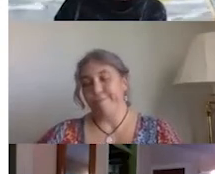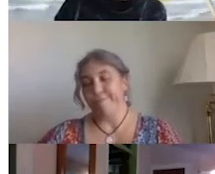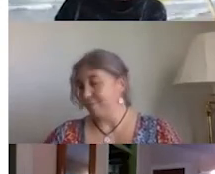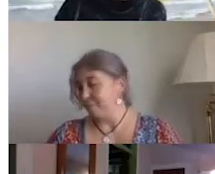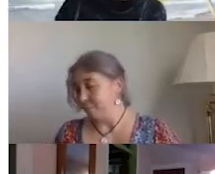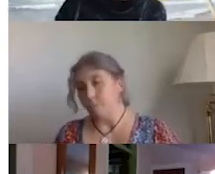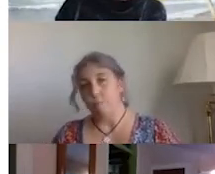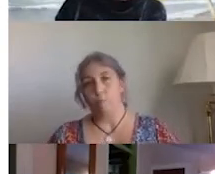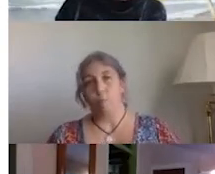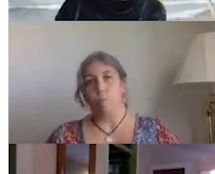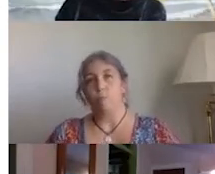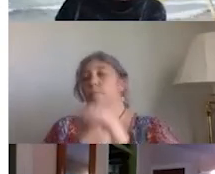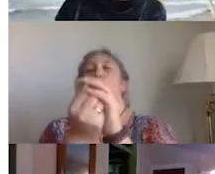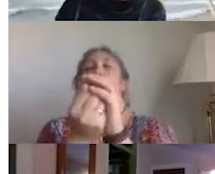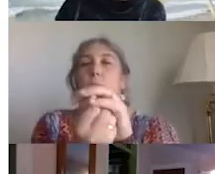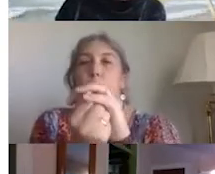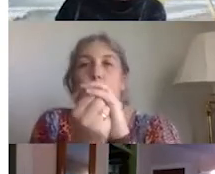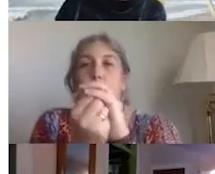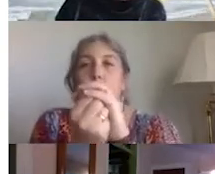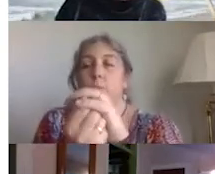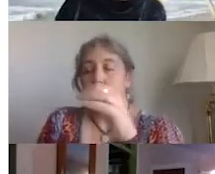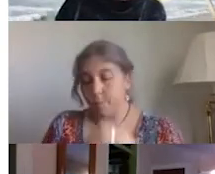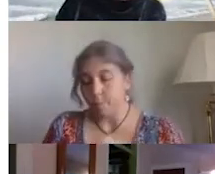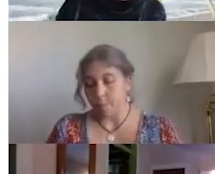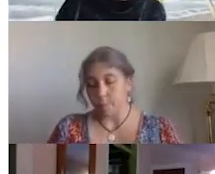ignore those pauses. What's your